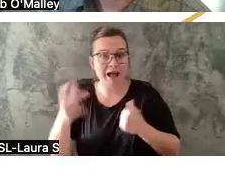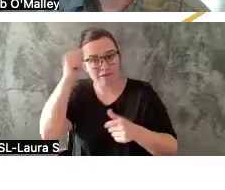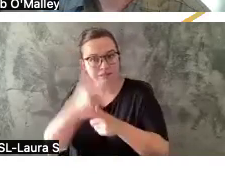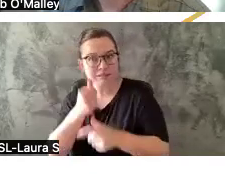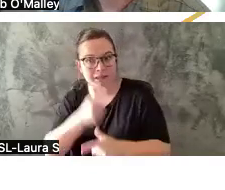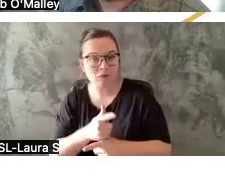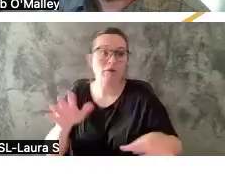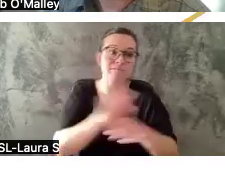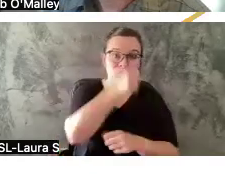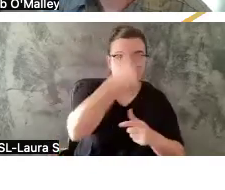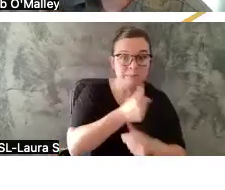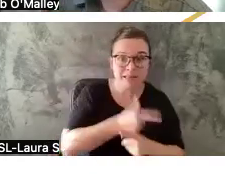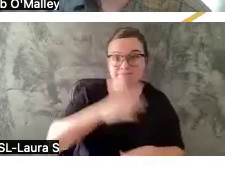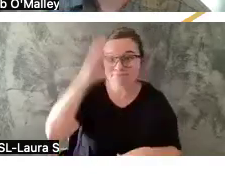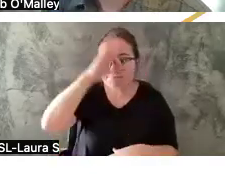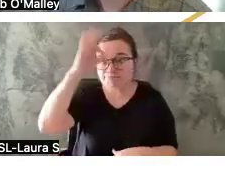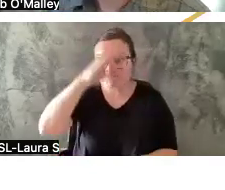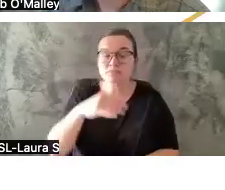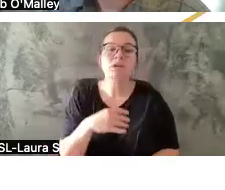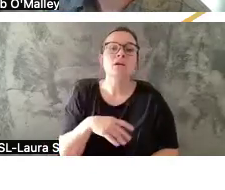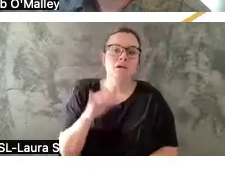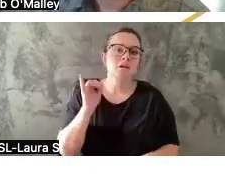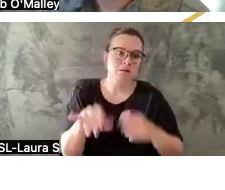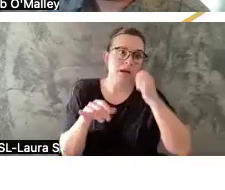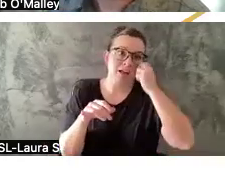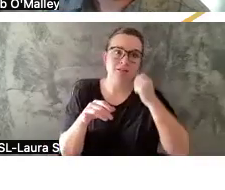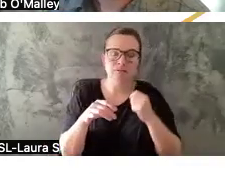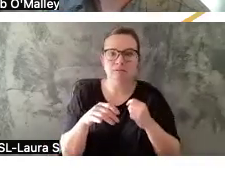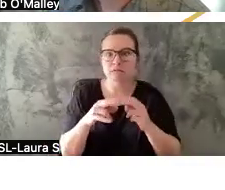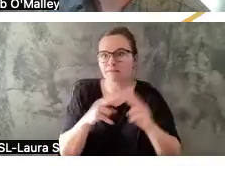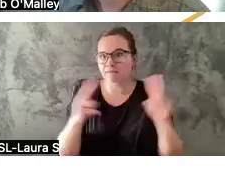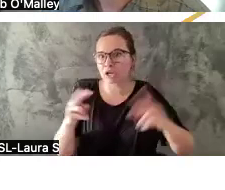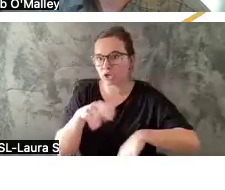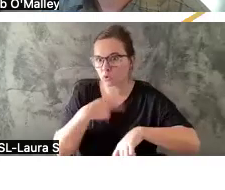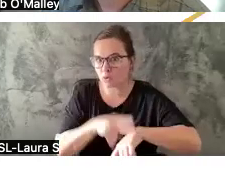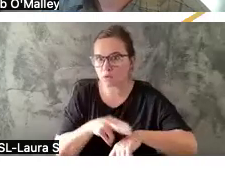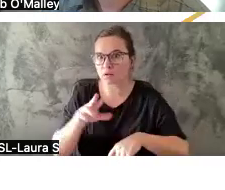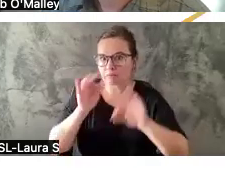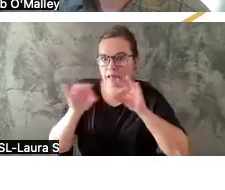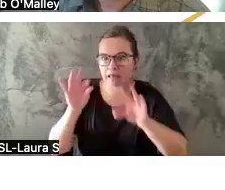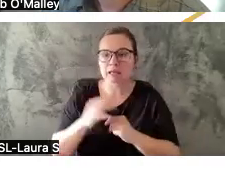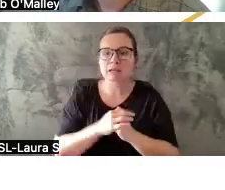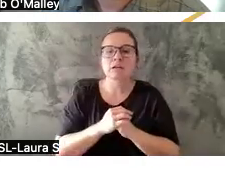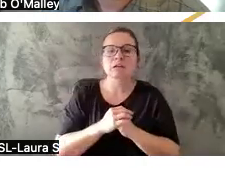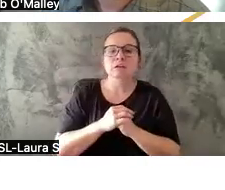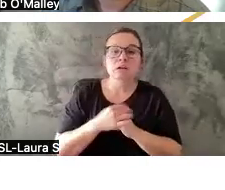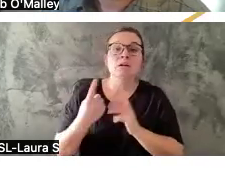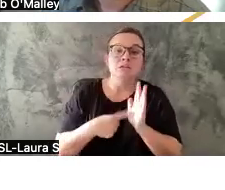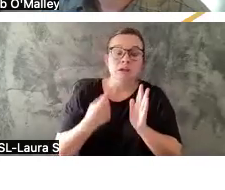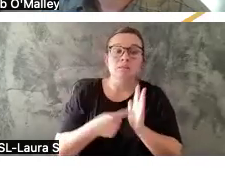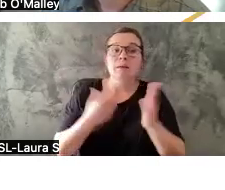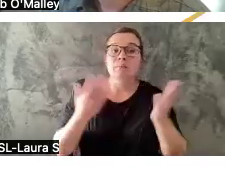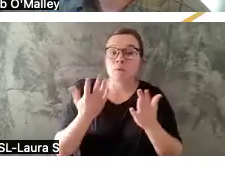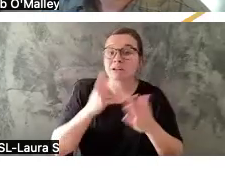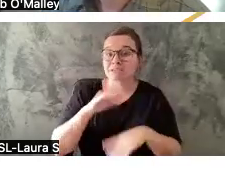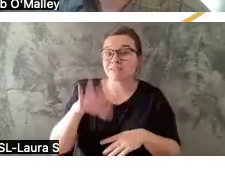full sibling they didn't know about, which, is not uncommon. So sometimes the things that are uncovered in